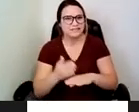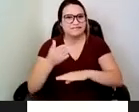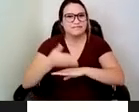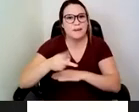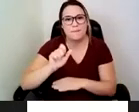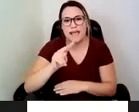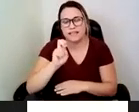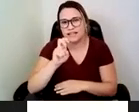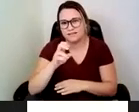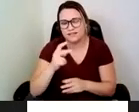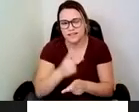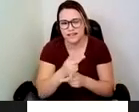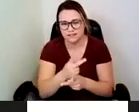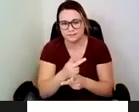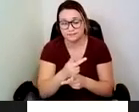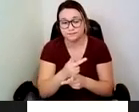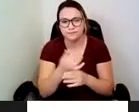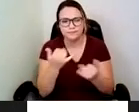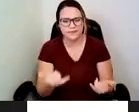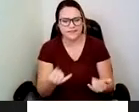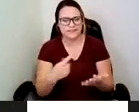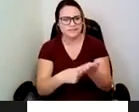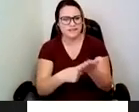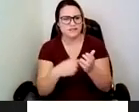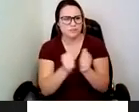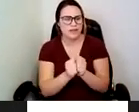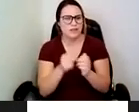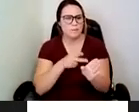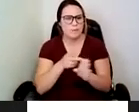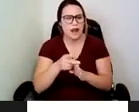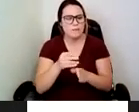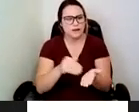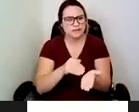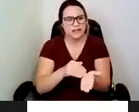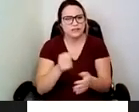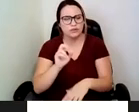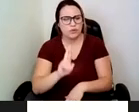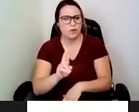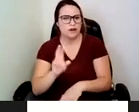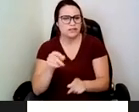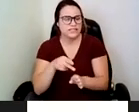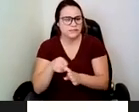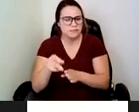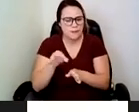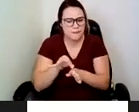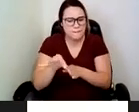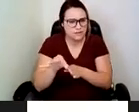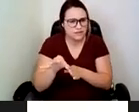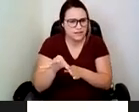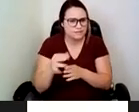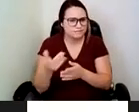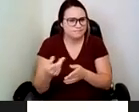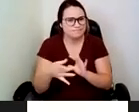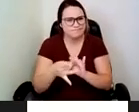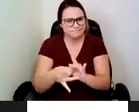advanced directives can be talked about with your primary care, with your specialist if it's heart failure, or your oncologist if it's cancer, et